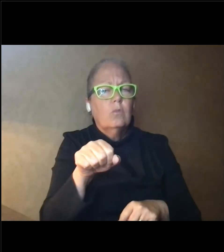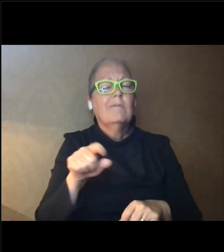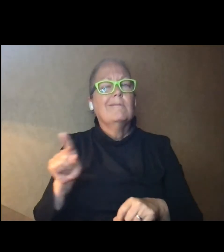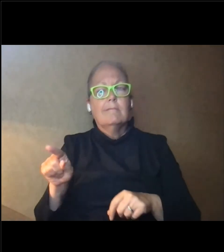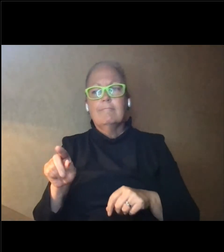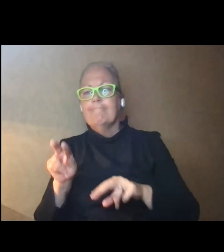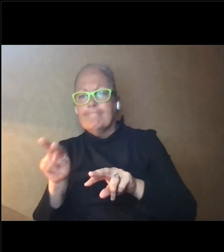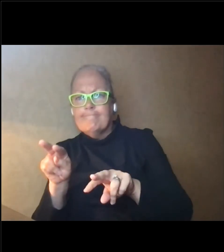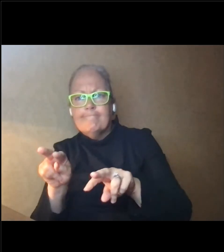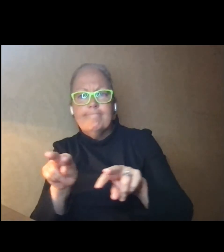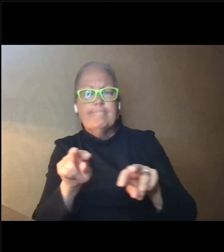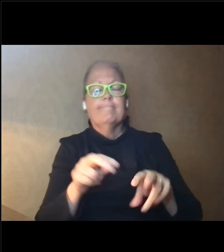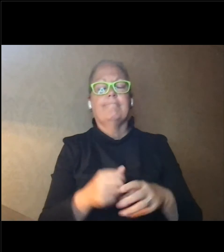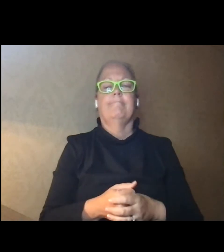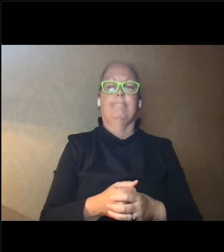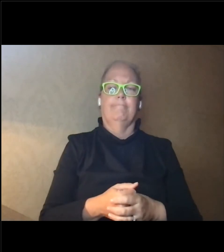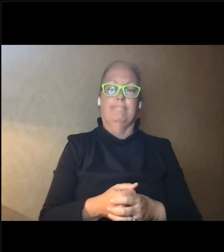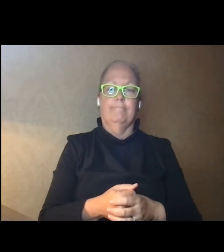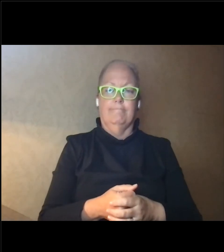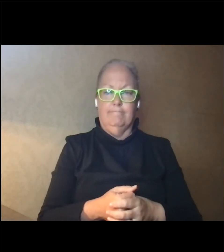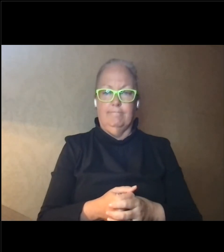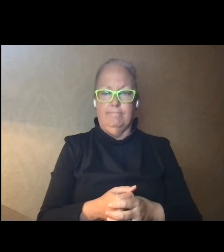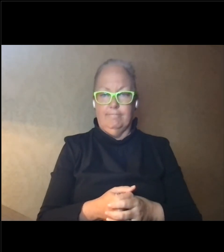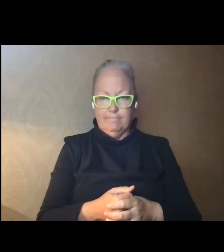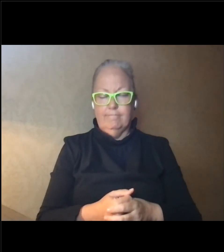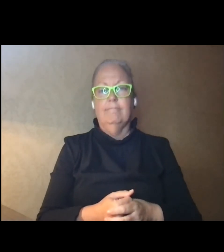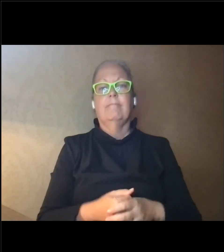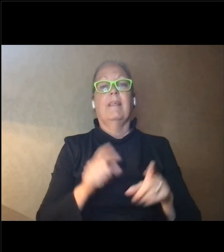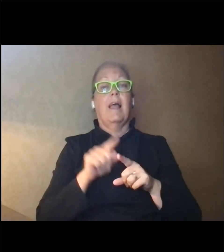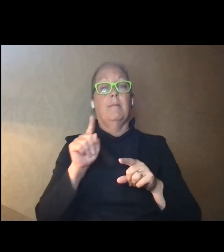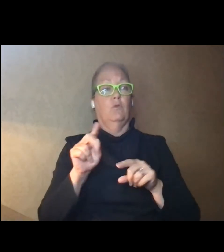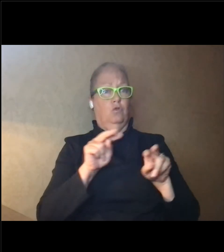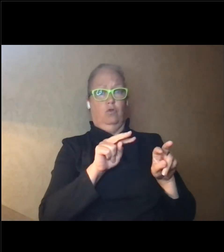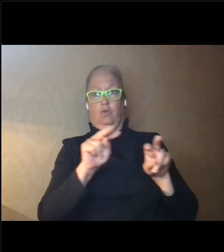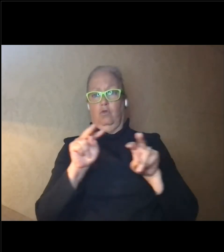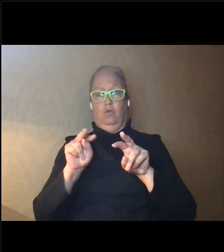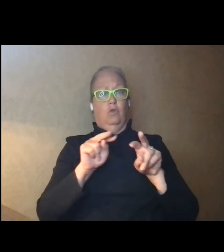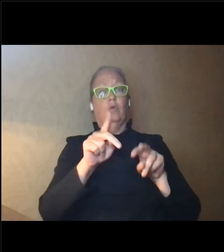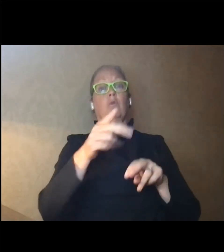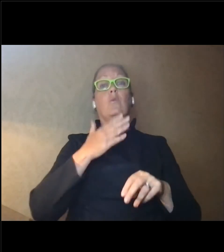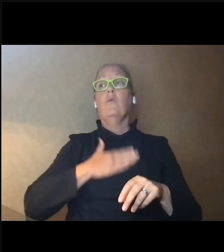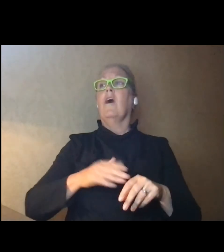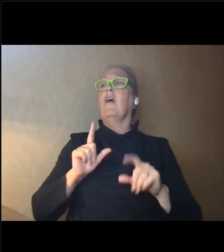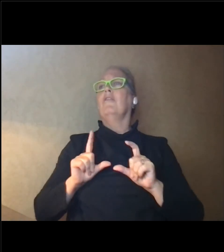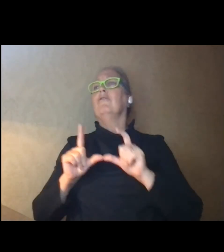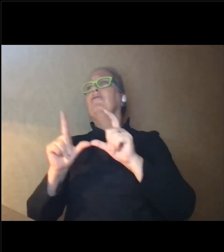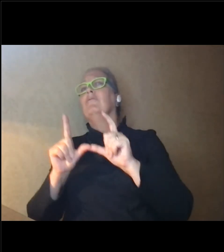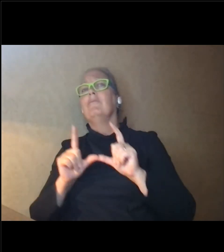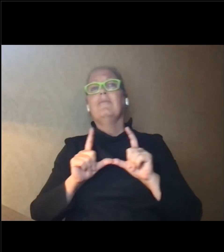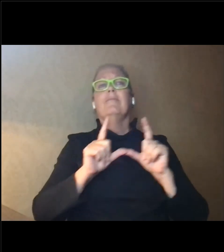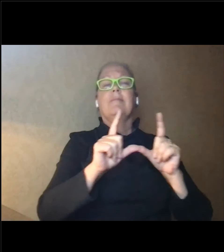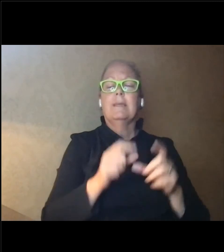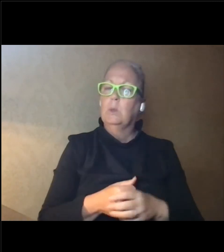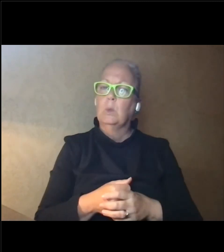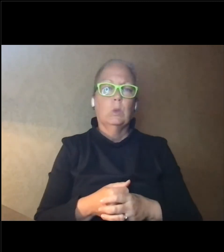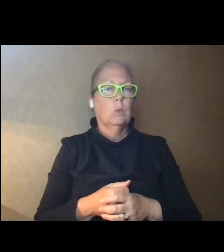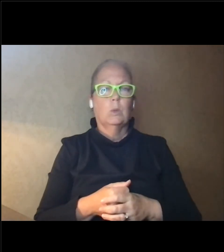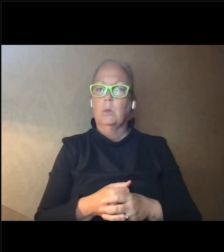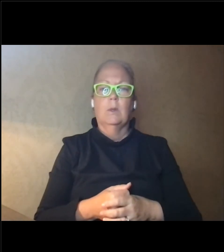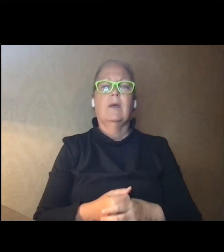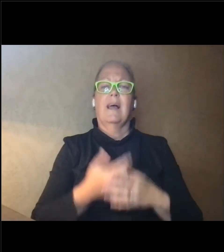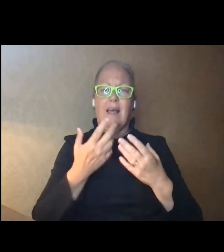Since security is quite compromised, traveling is very difficult. It's a lot of protection issues. Services